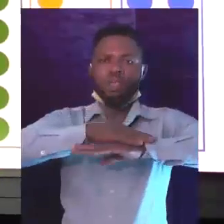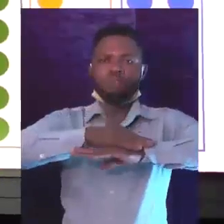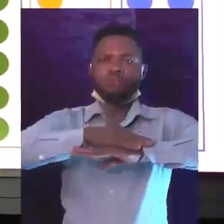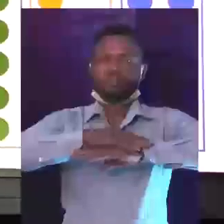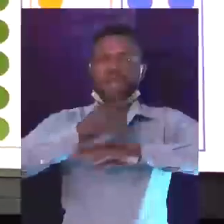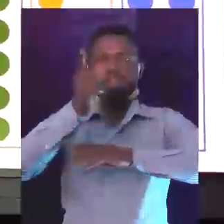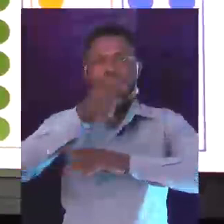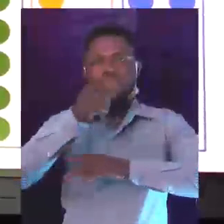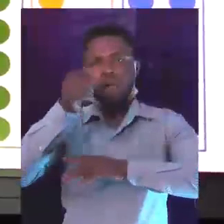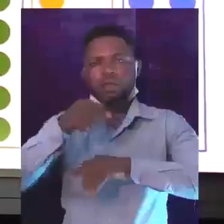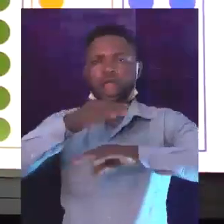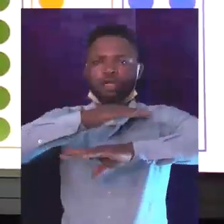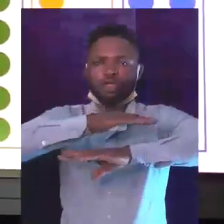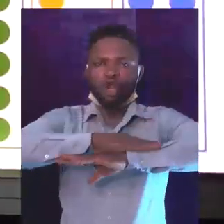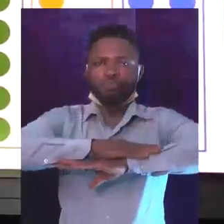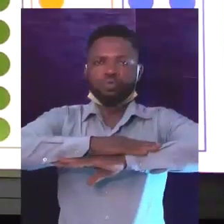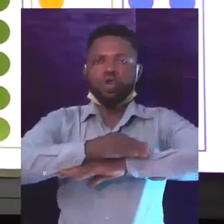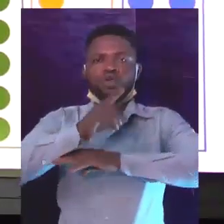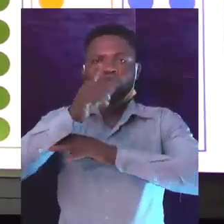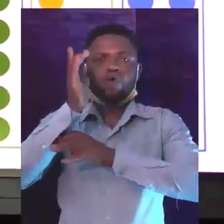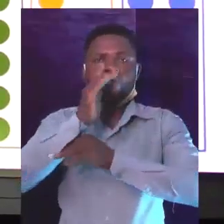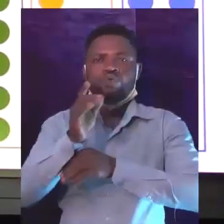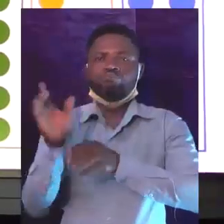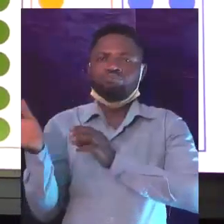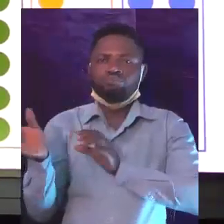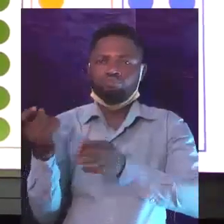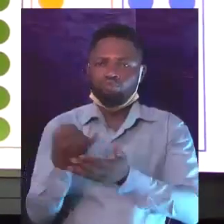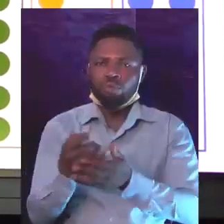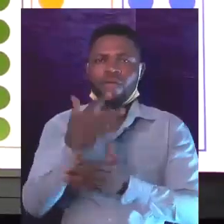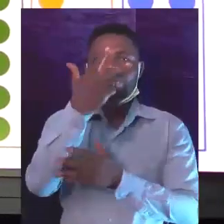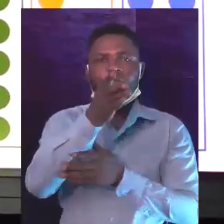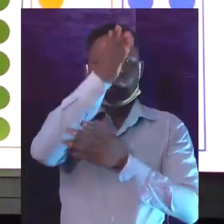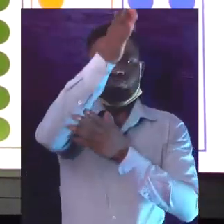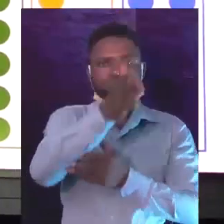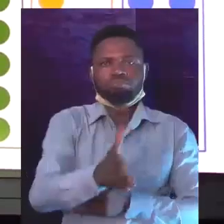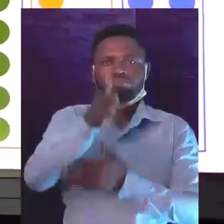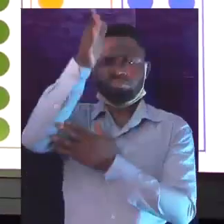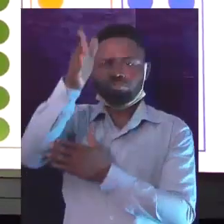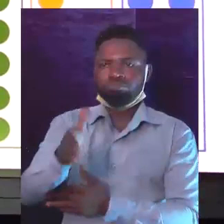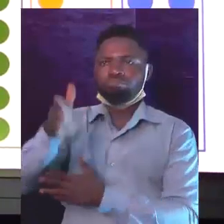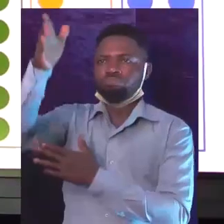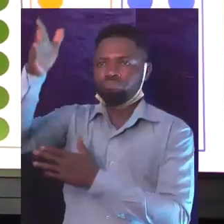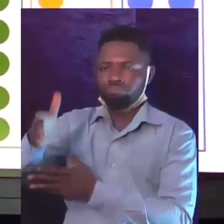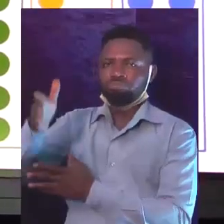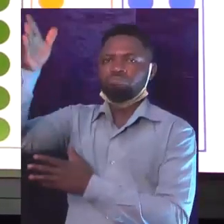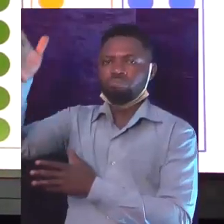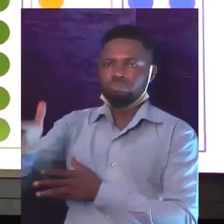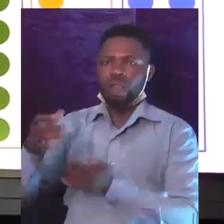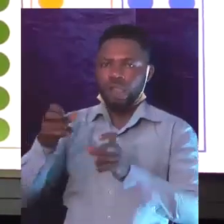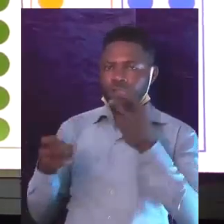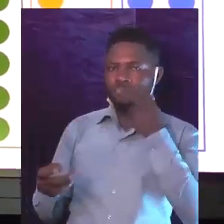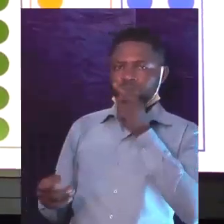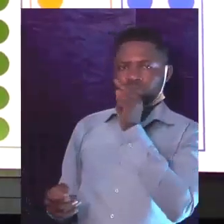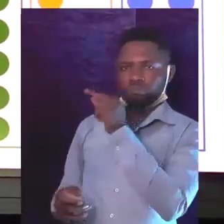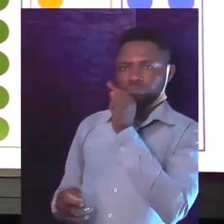draw a tally table, you are going to draw 3 columns. Now let's zoom in on this column and see how exactly